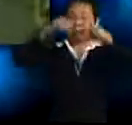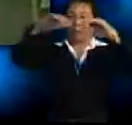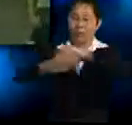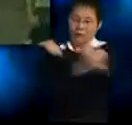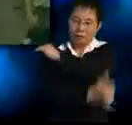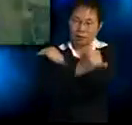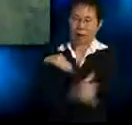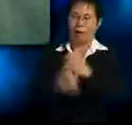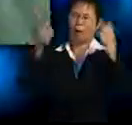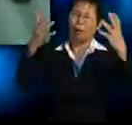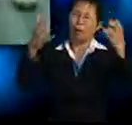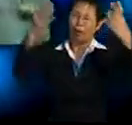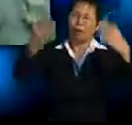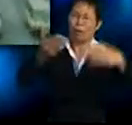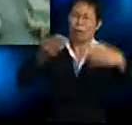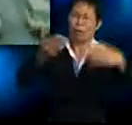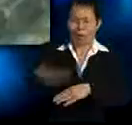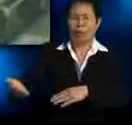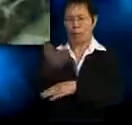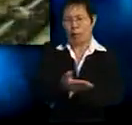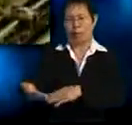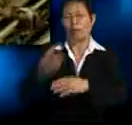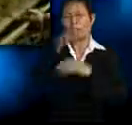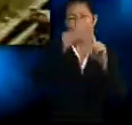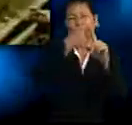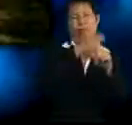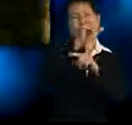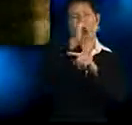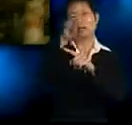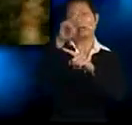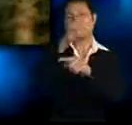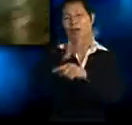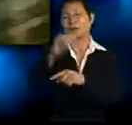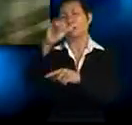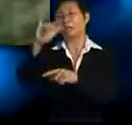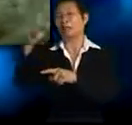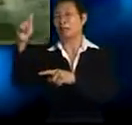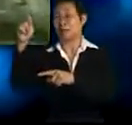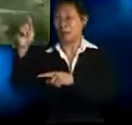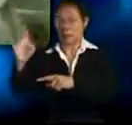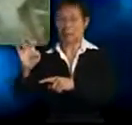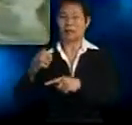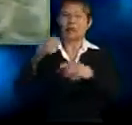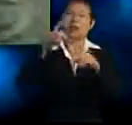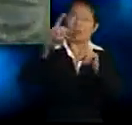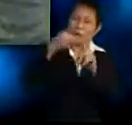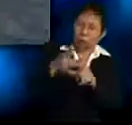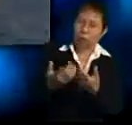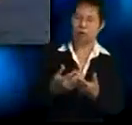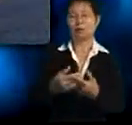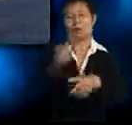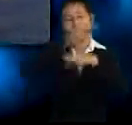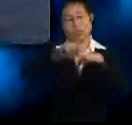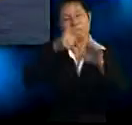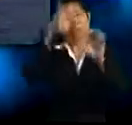country with abundant natural resources from silica and silicates to tin, gold, forestry products,